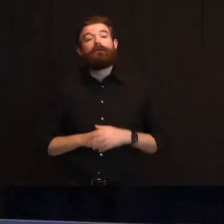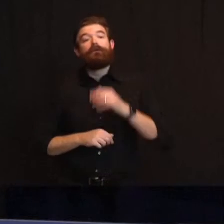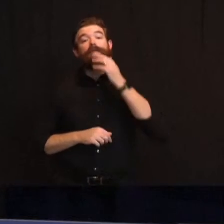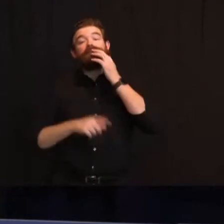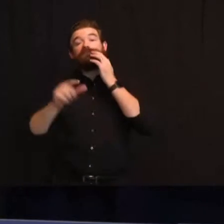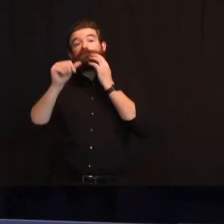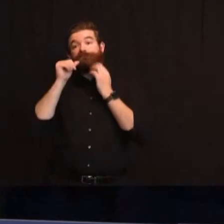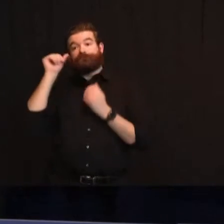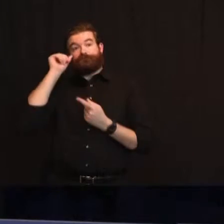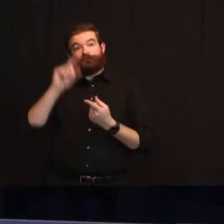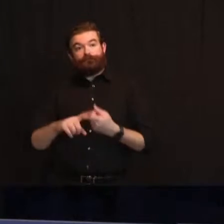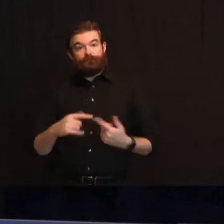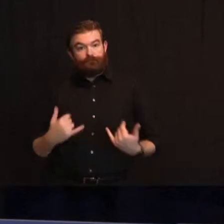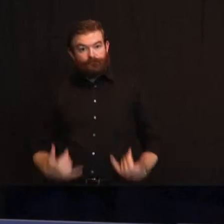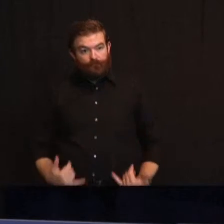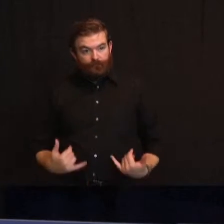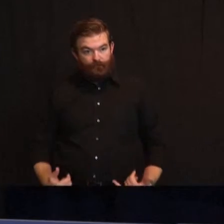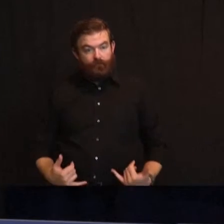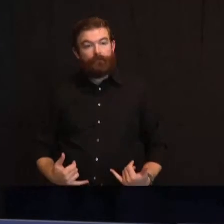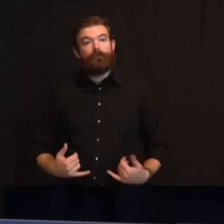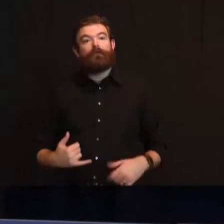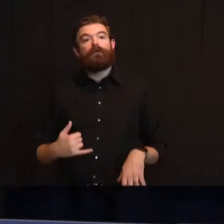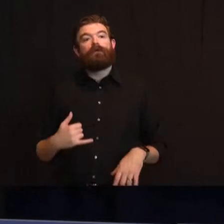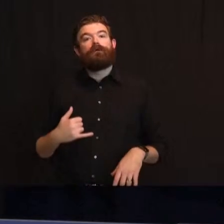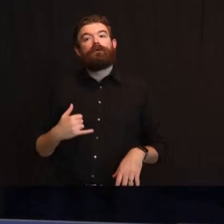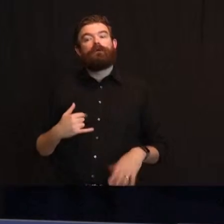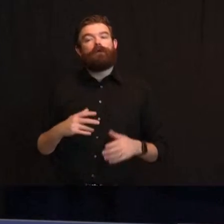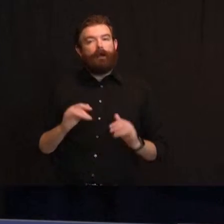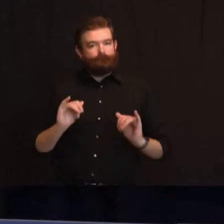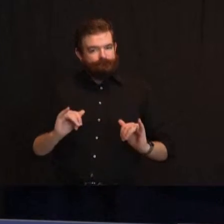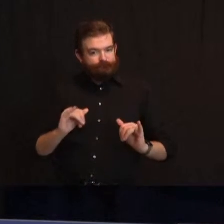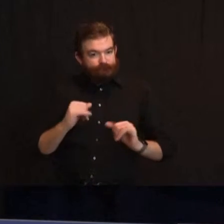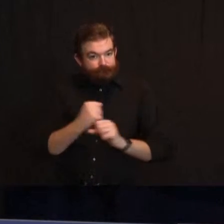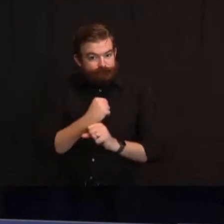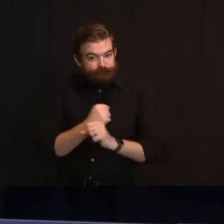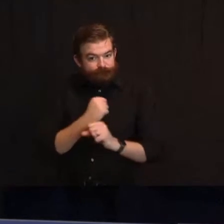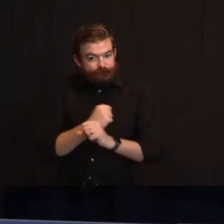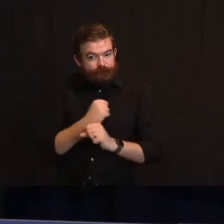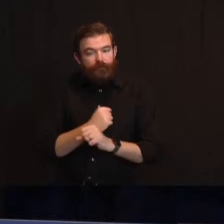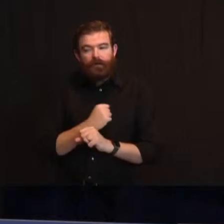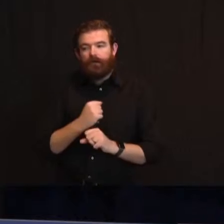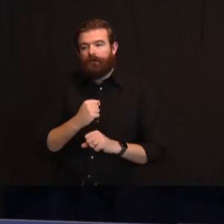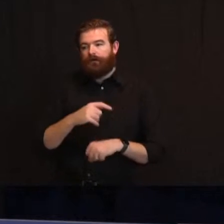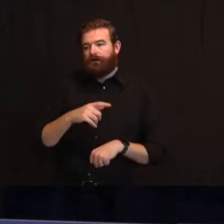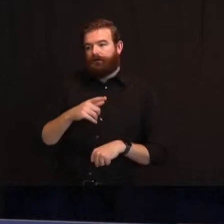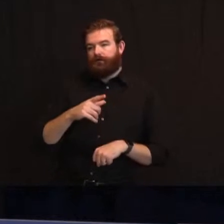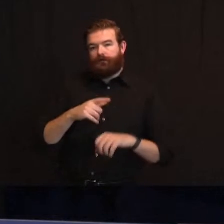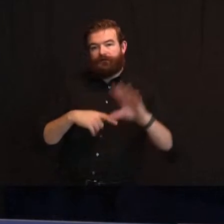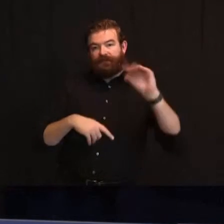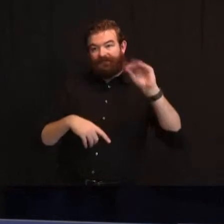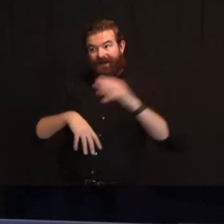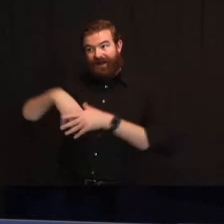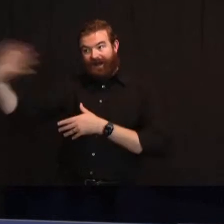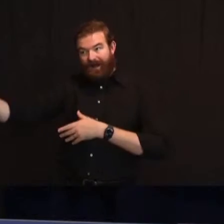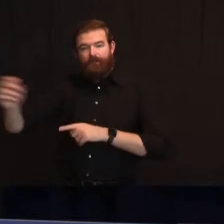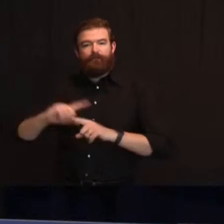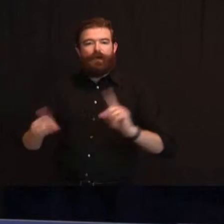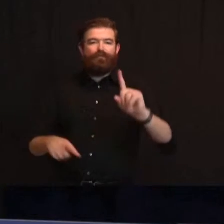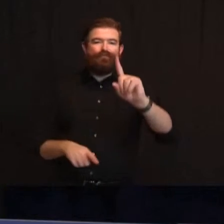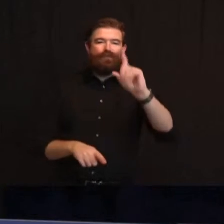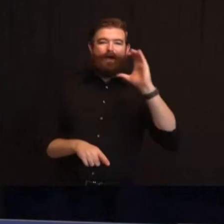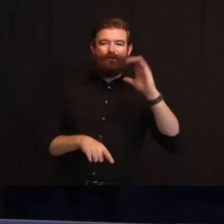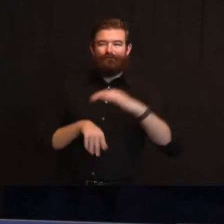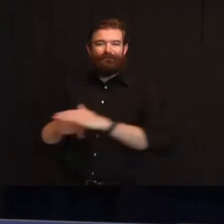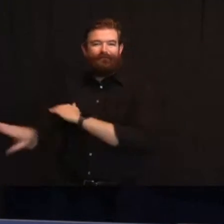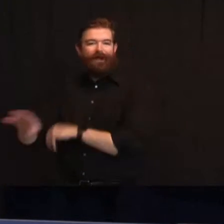Yep. So that's what we keep an eye on. Hopefully, we won't see a significant surge.